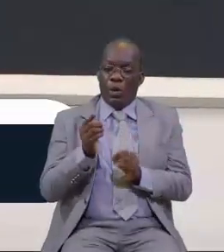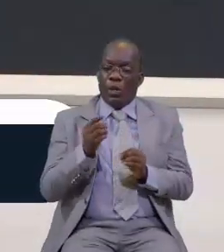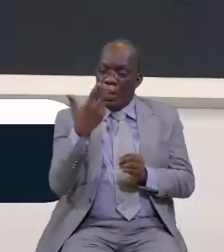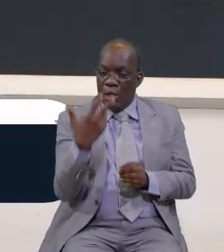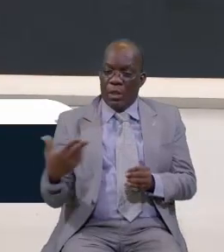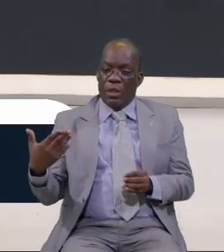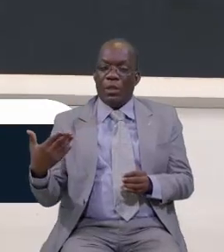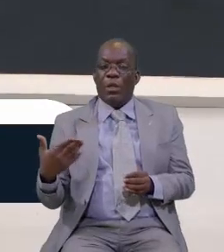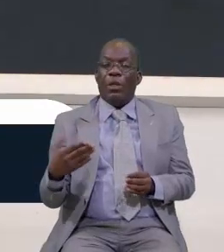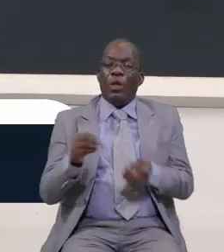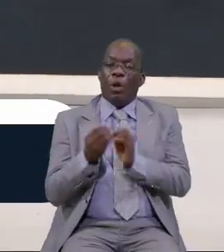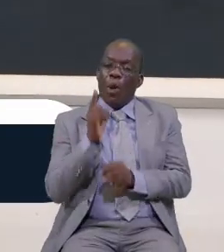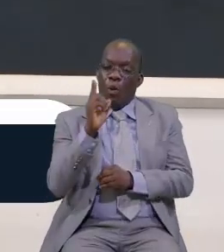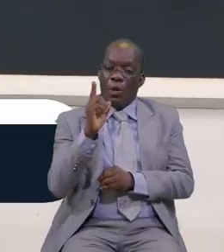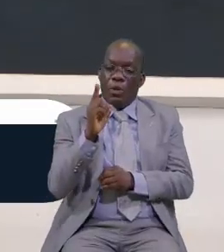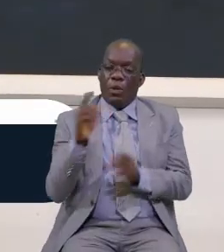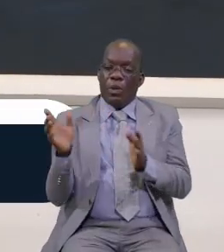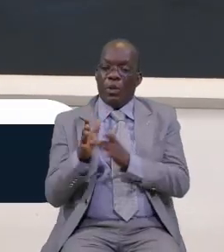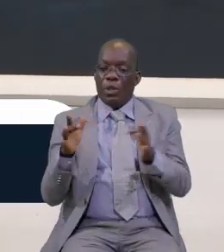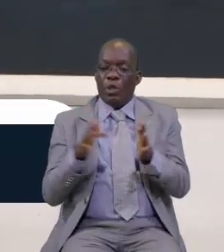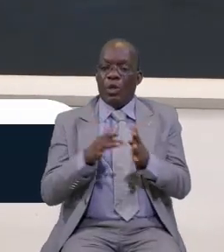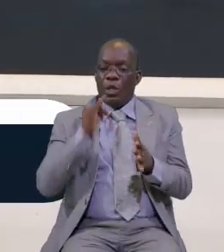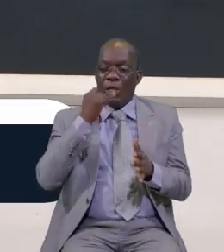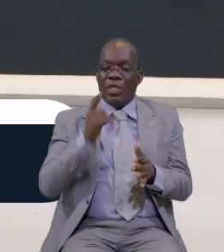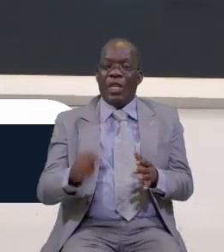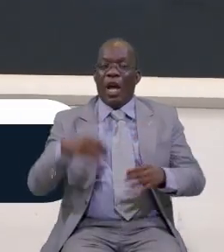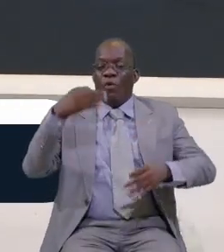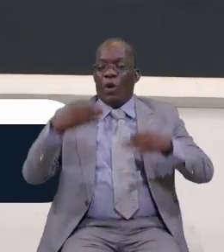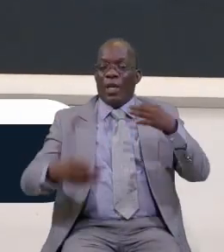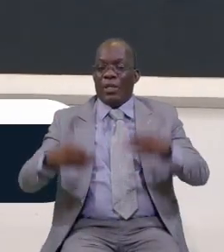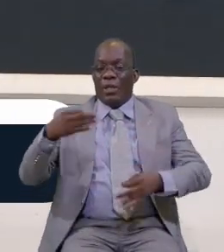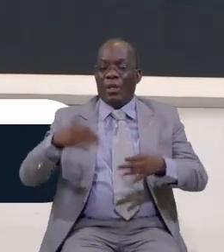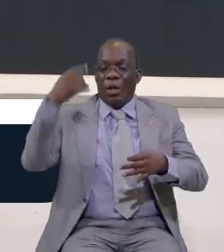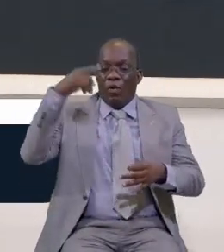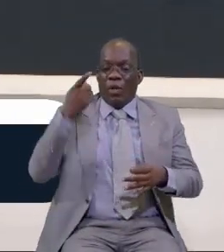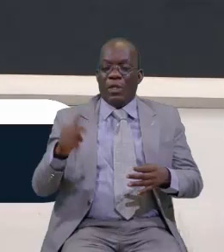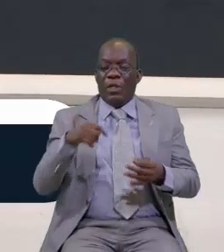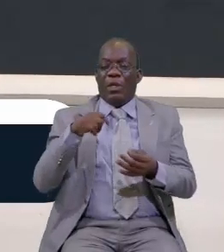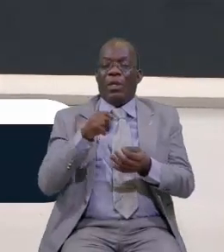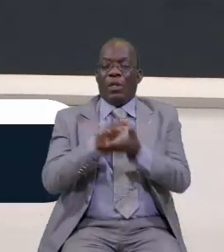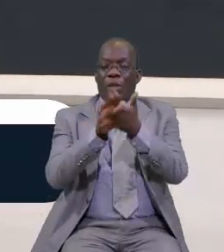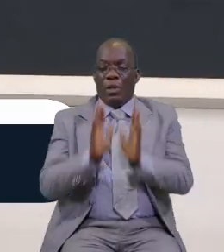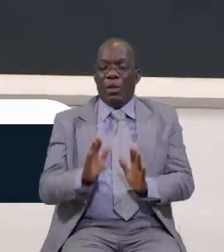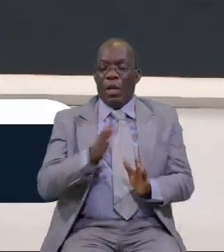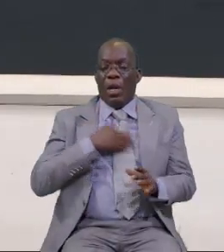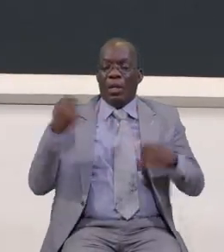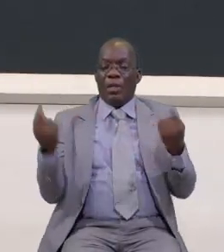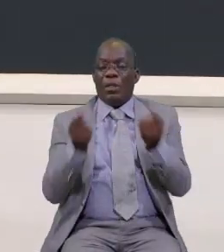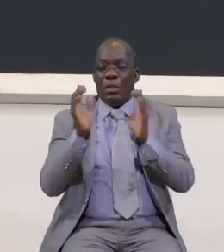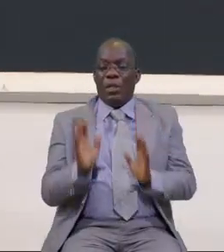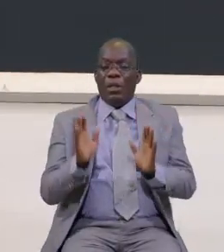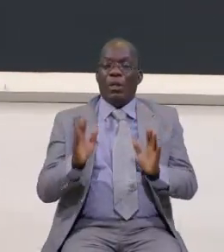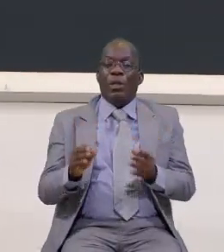Jesus is the advocate for the saints and for the sinners. Number two, Jesus is